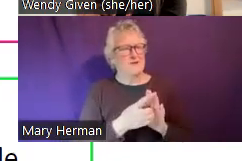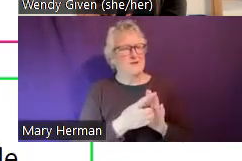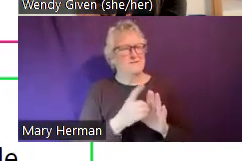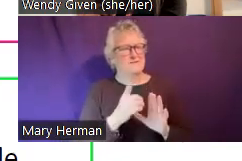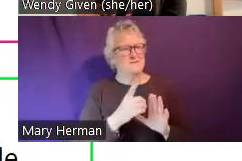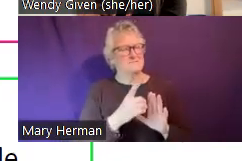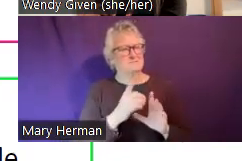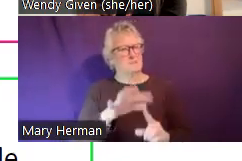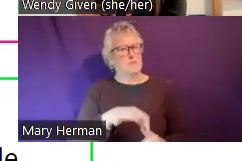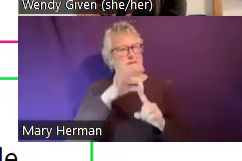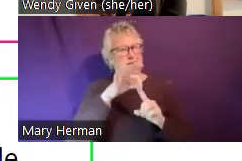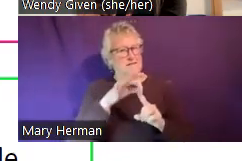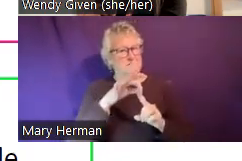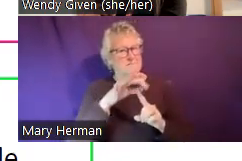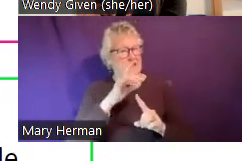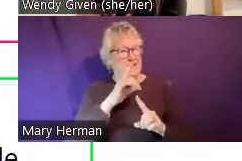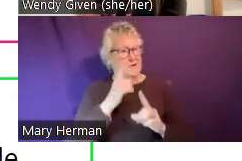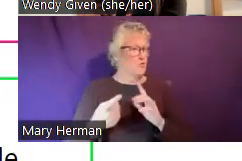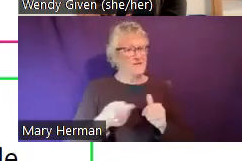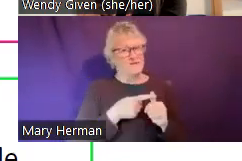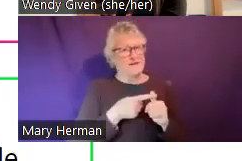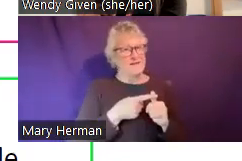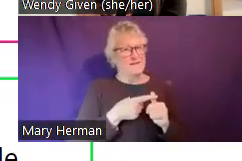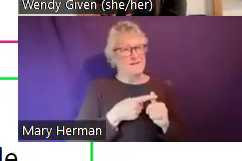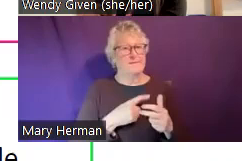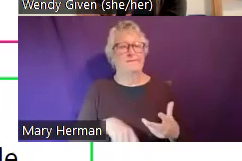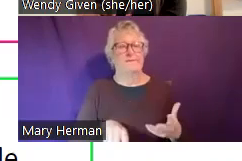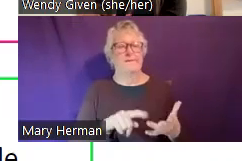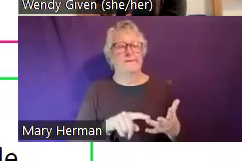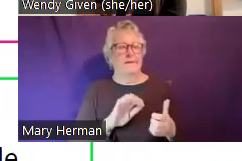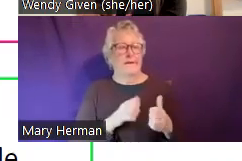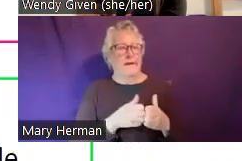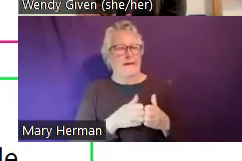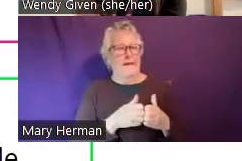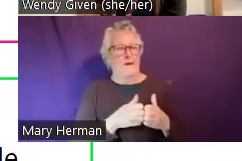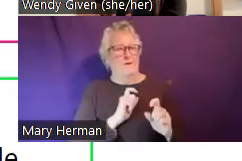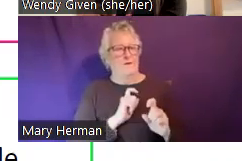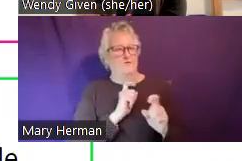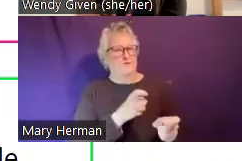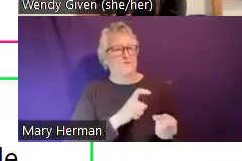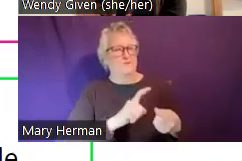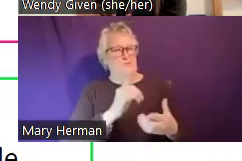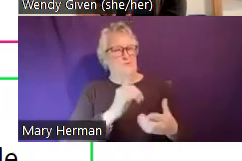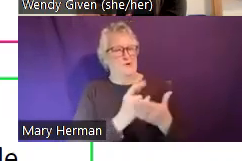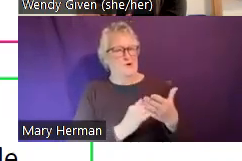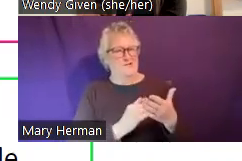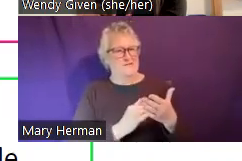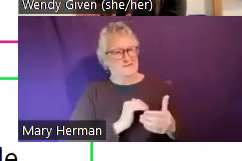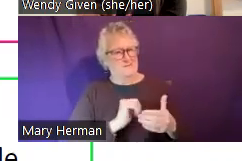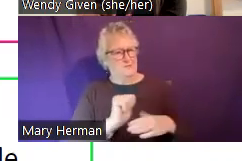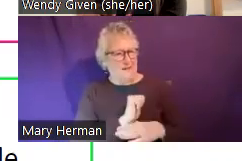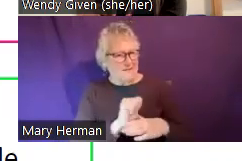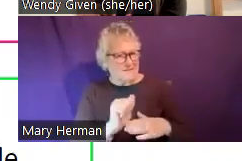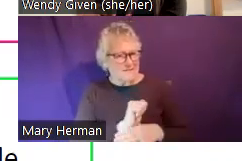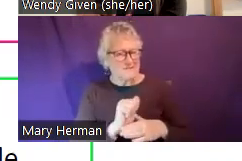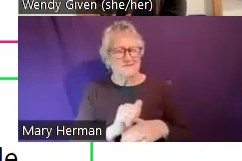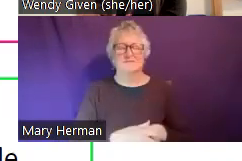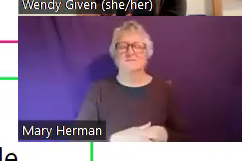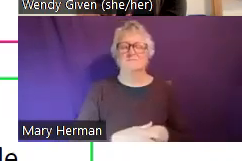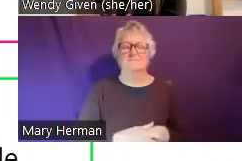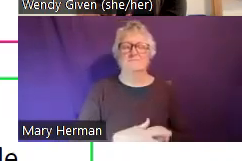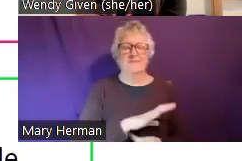artistic practice, so to your own practice, how it engages with the diversity and complexity of contemporary